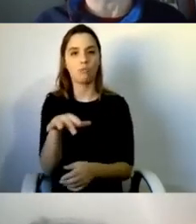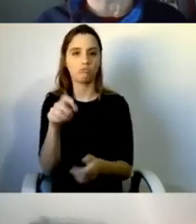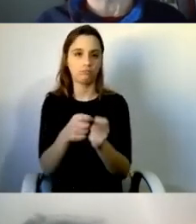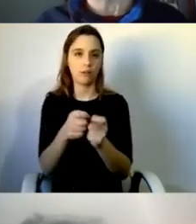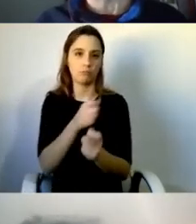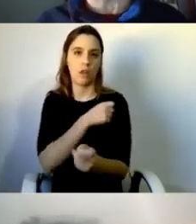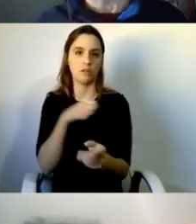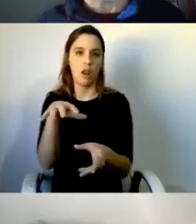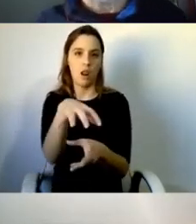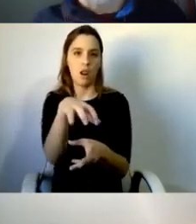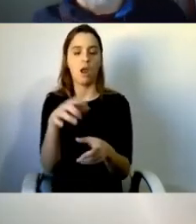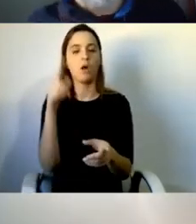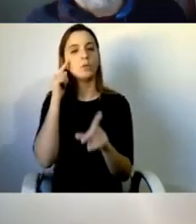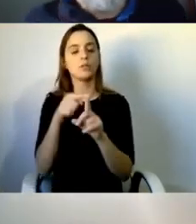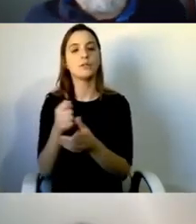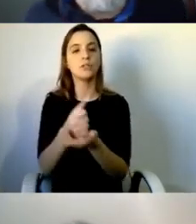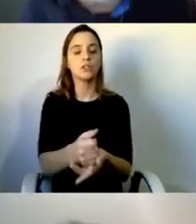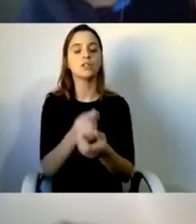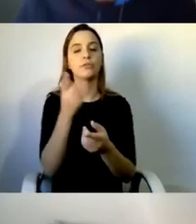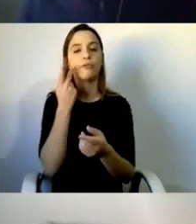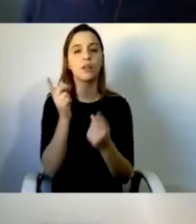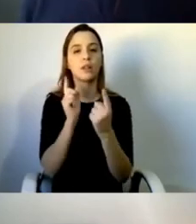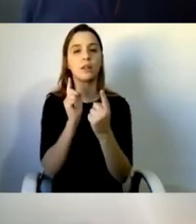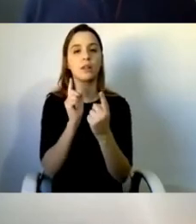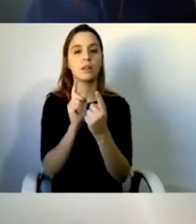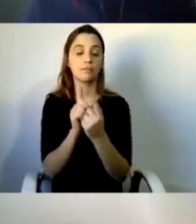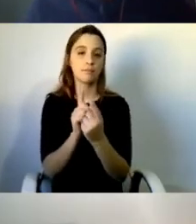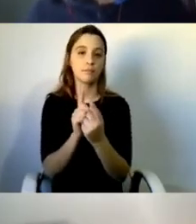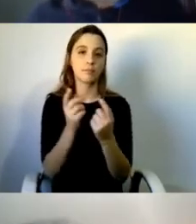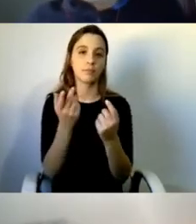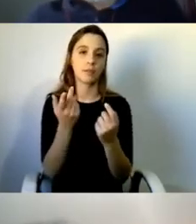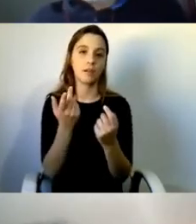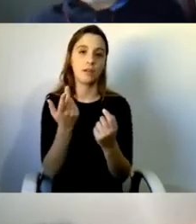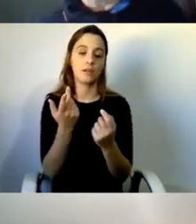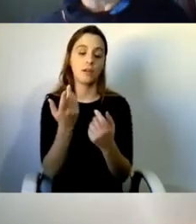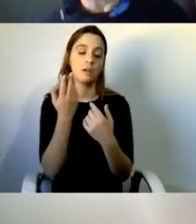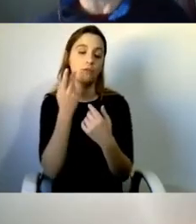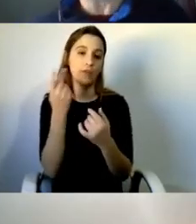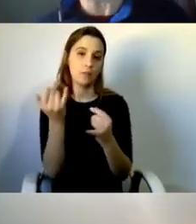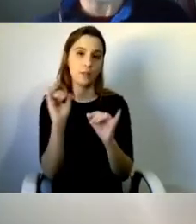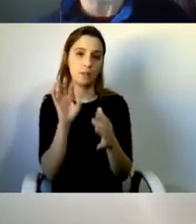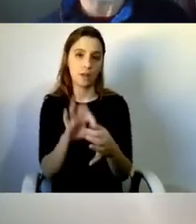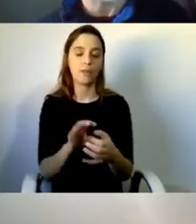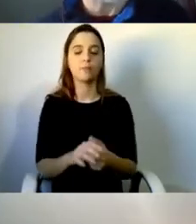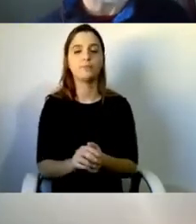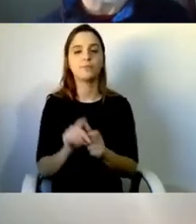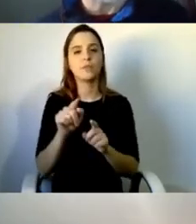And it exactly reflected our experience over